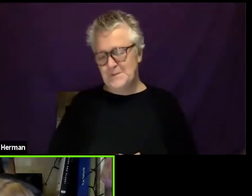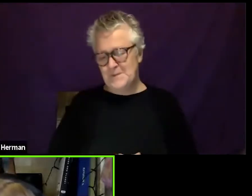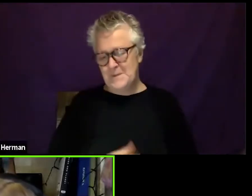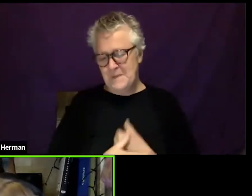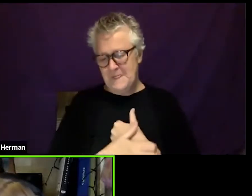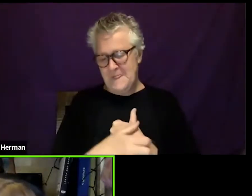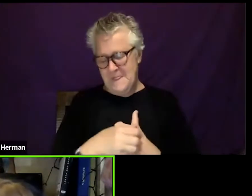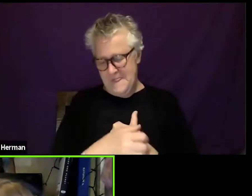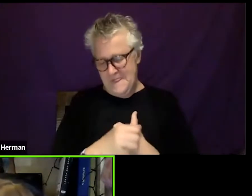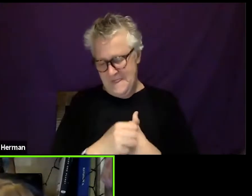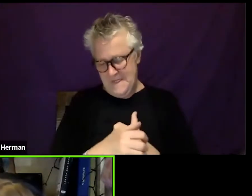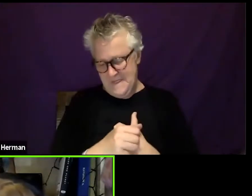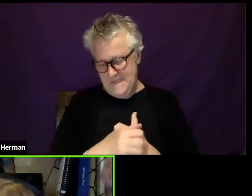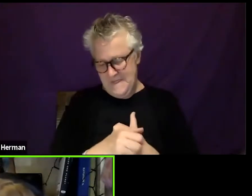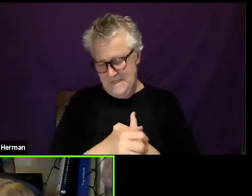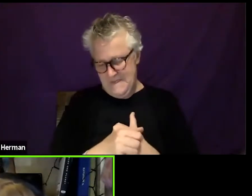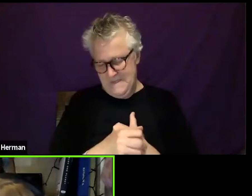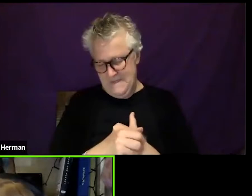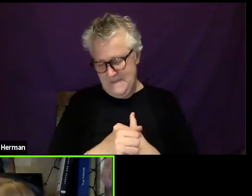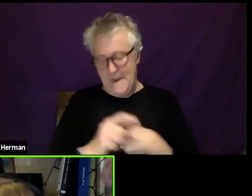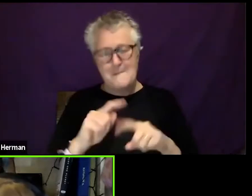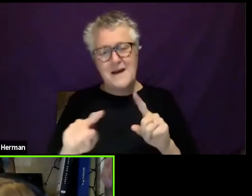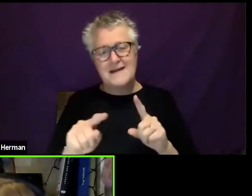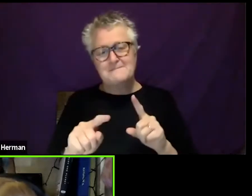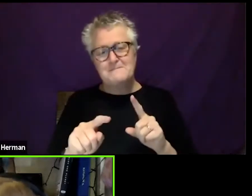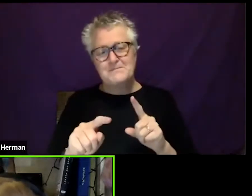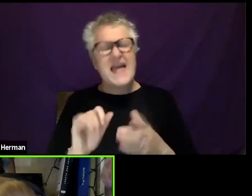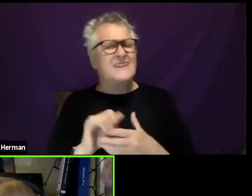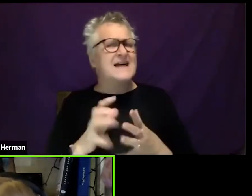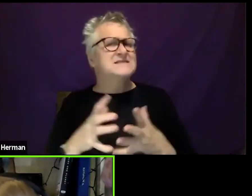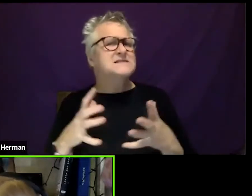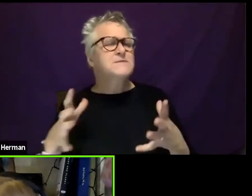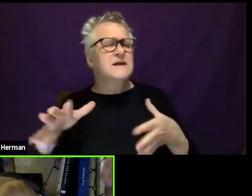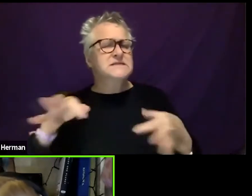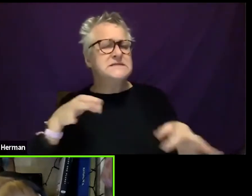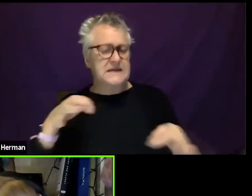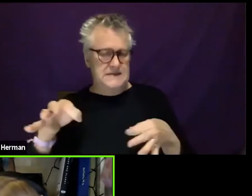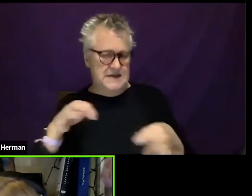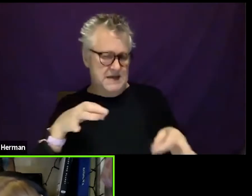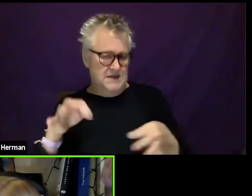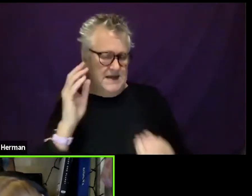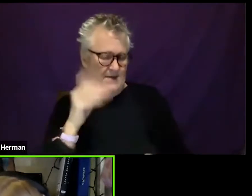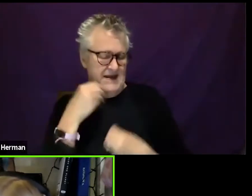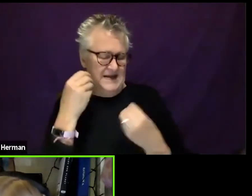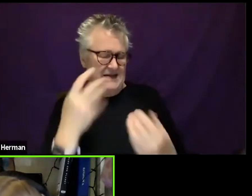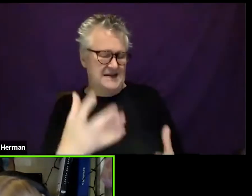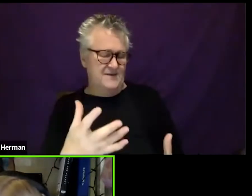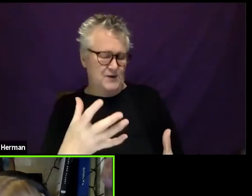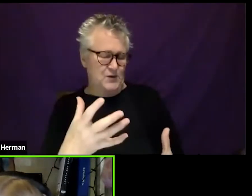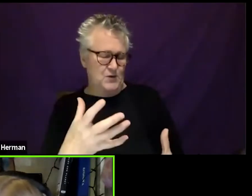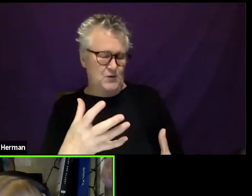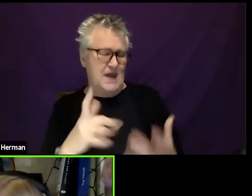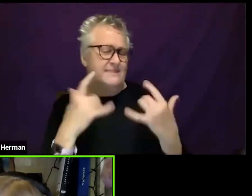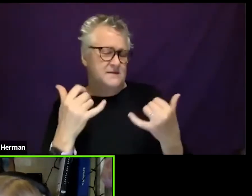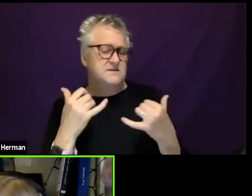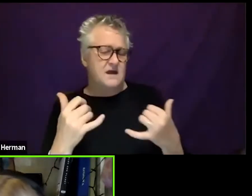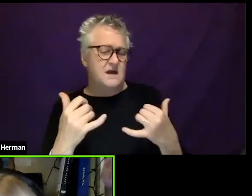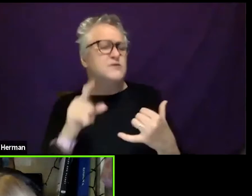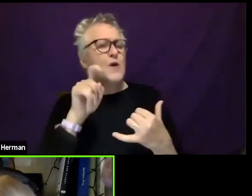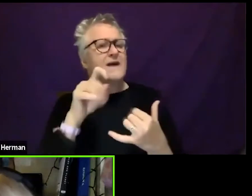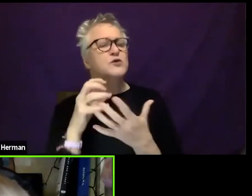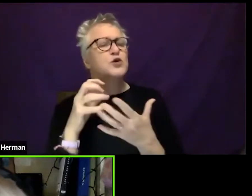many details as I'm willing to give you at this time. Okay. You have to earn the right to get to know the full zombie apocalypse plan. I